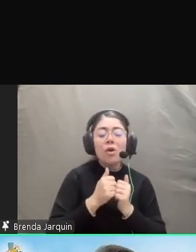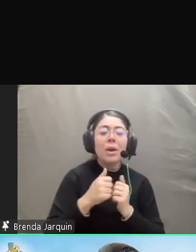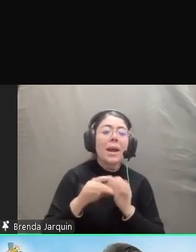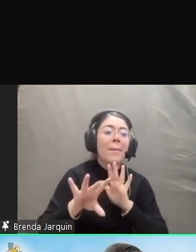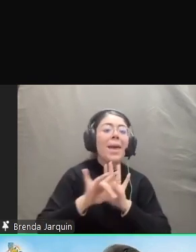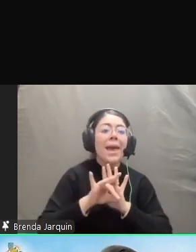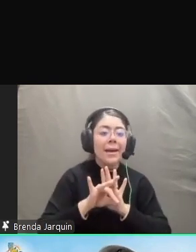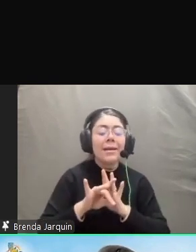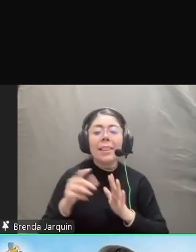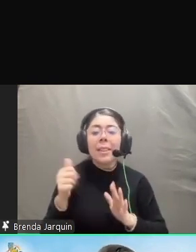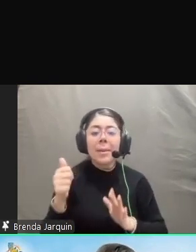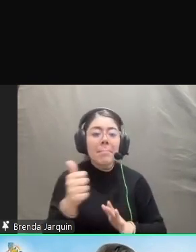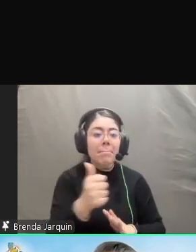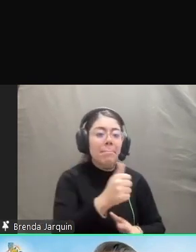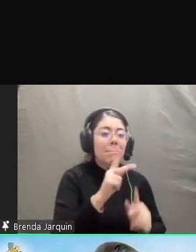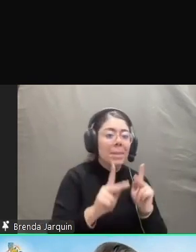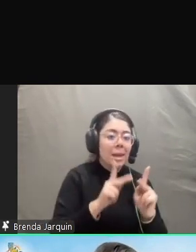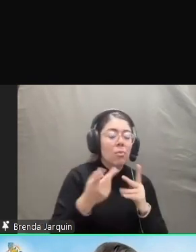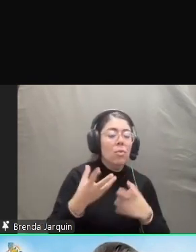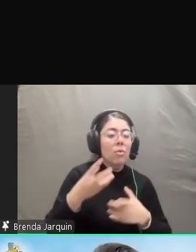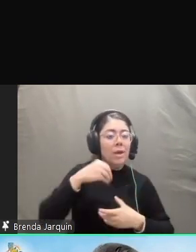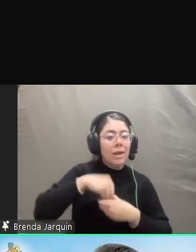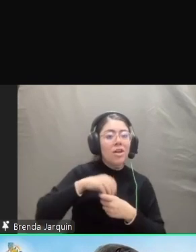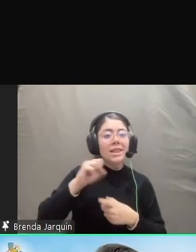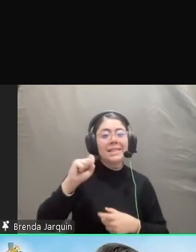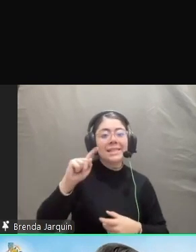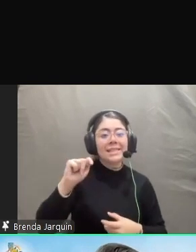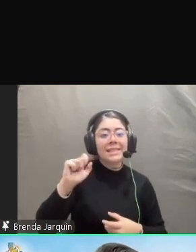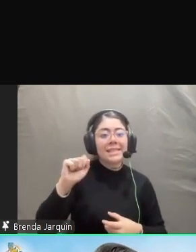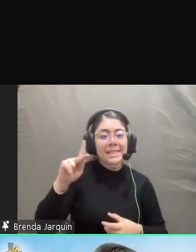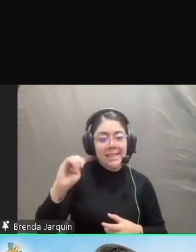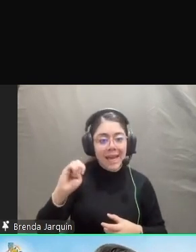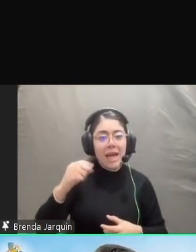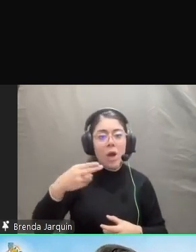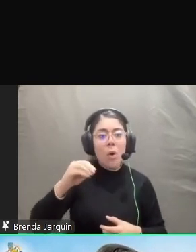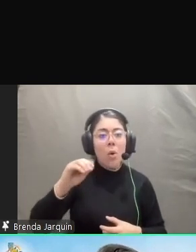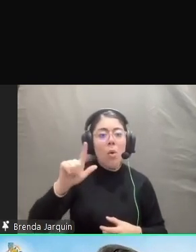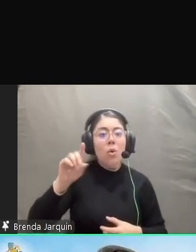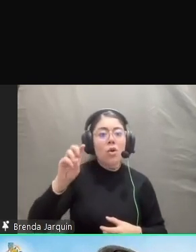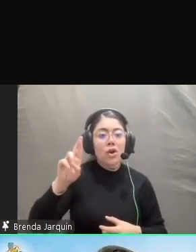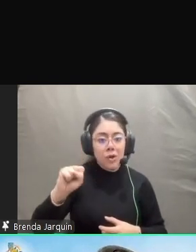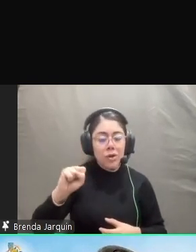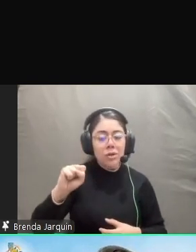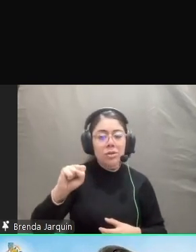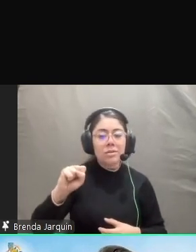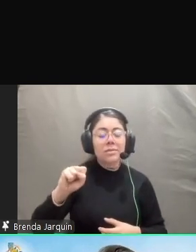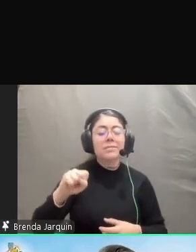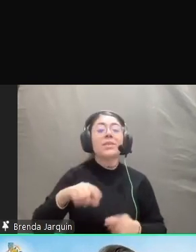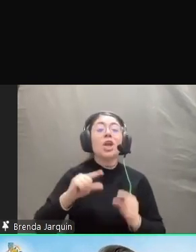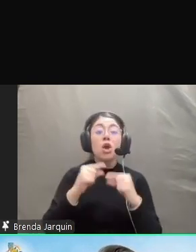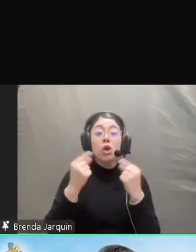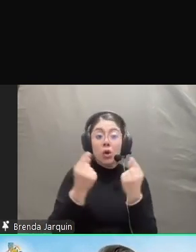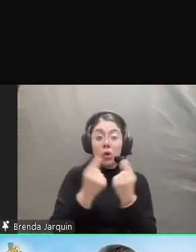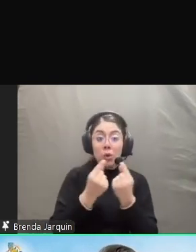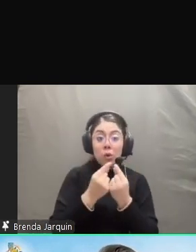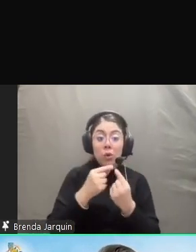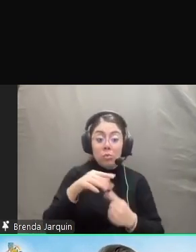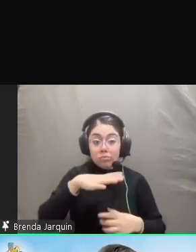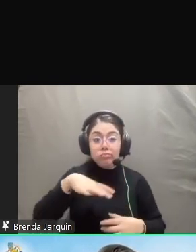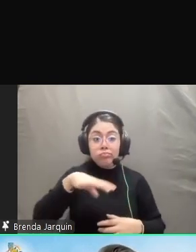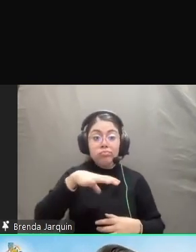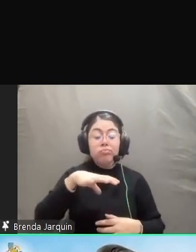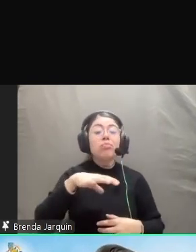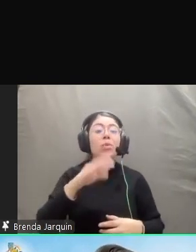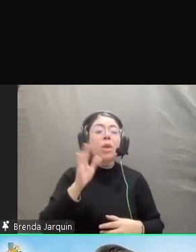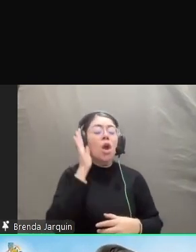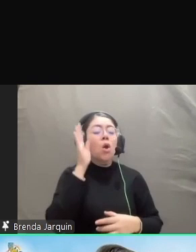work into really defining the vision and the desired outcomes specific to the collaboration in